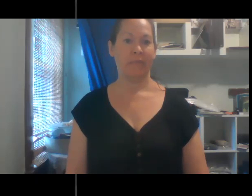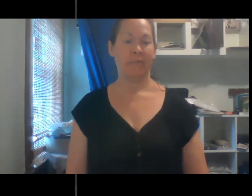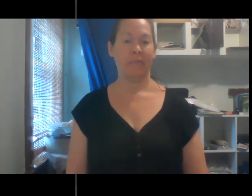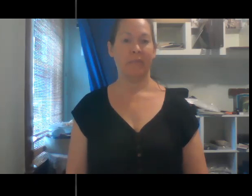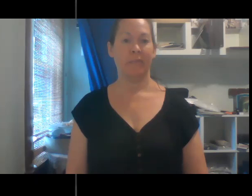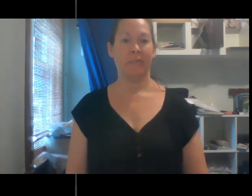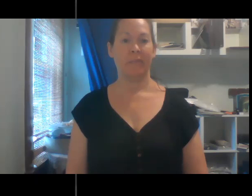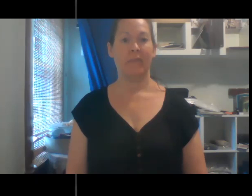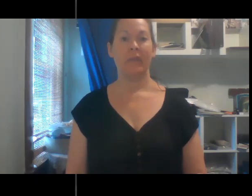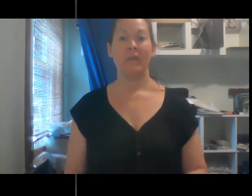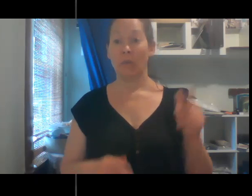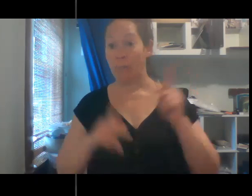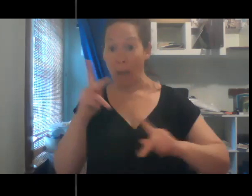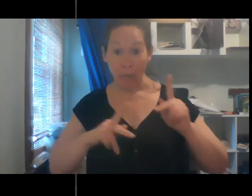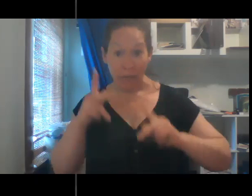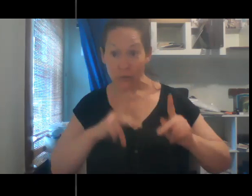at any given time,